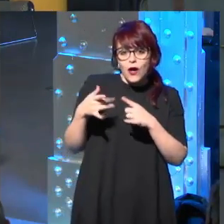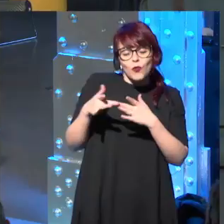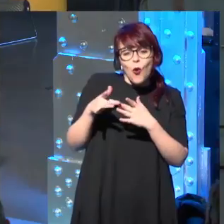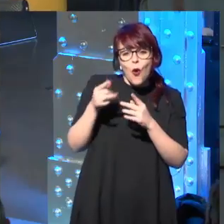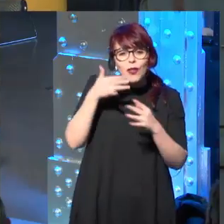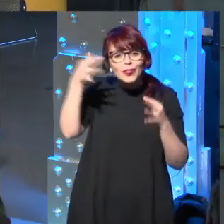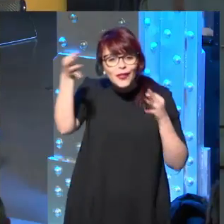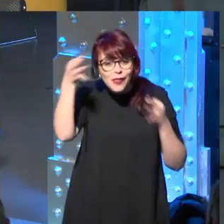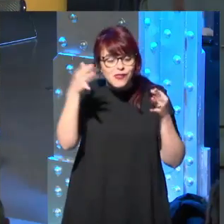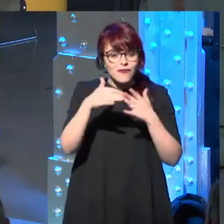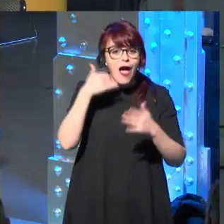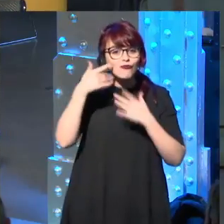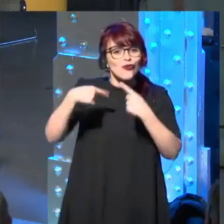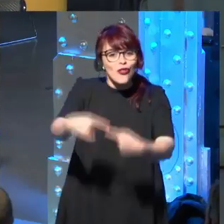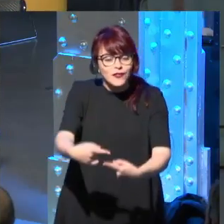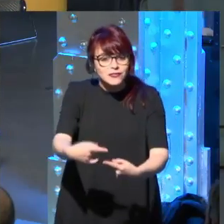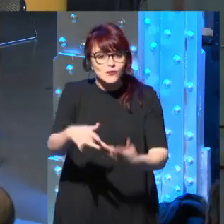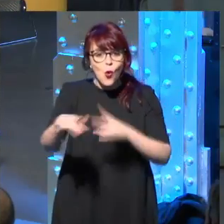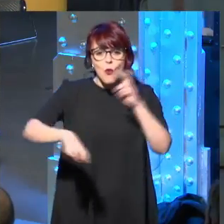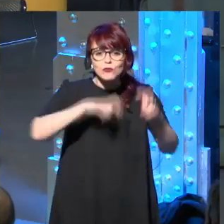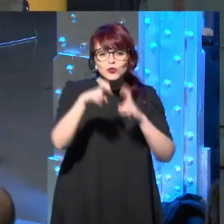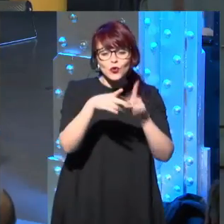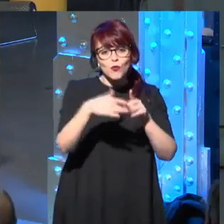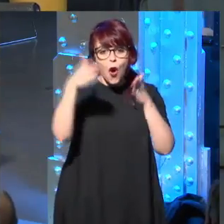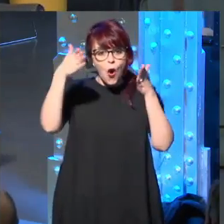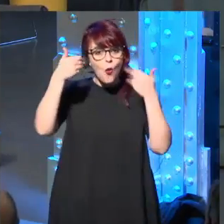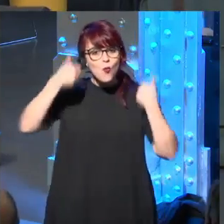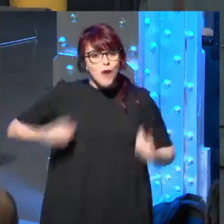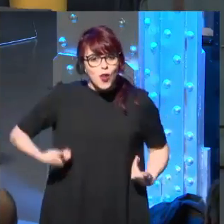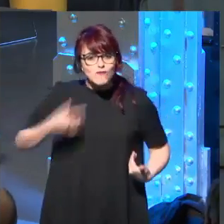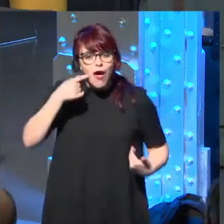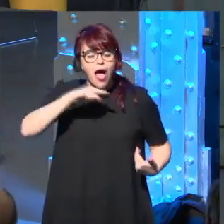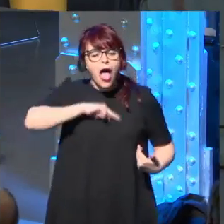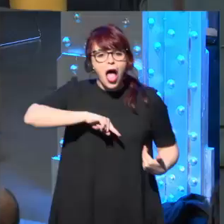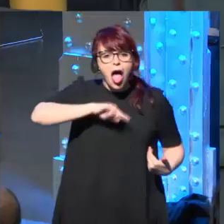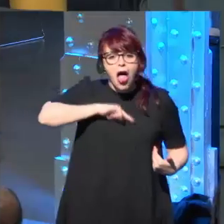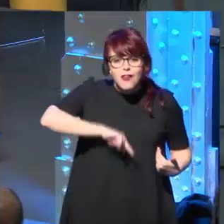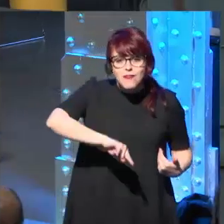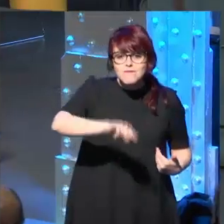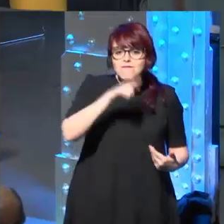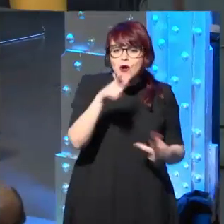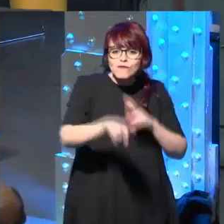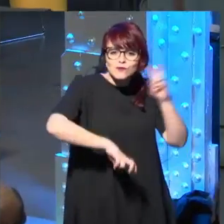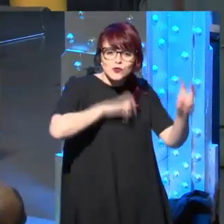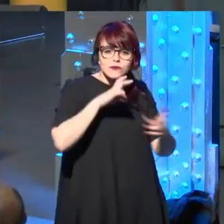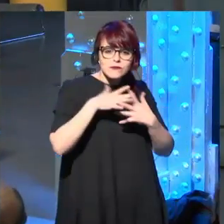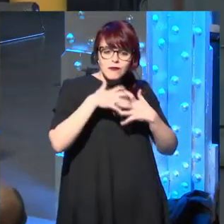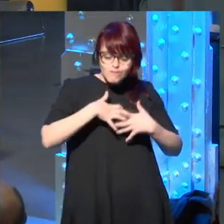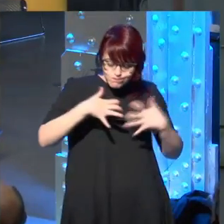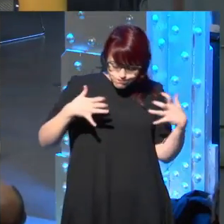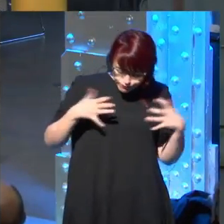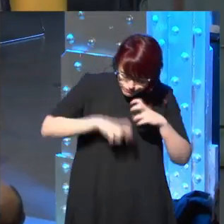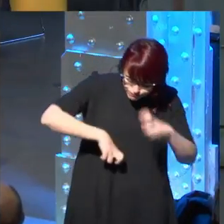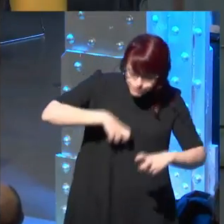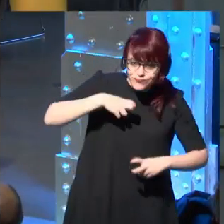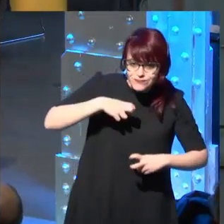thorough ambition that he holds, and that leads him to search for the human soul.